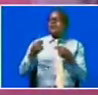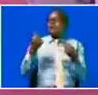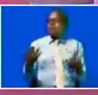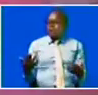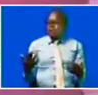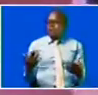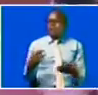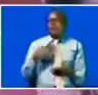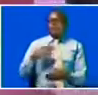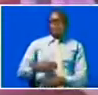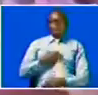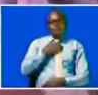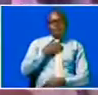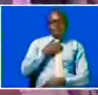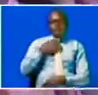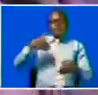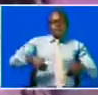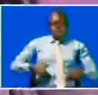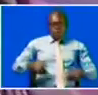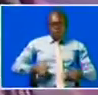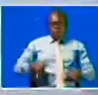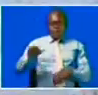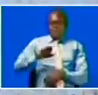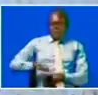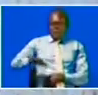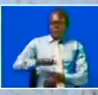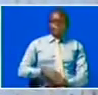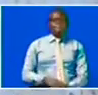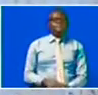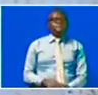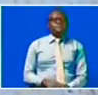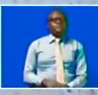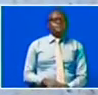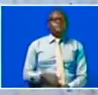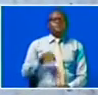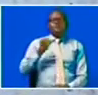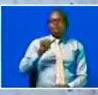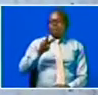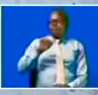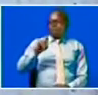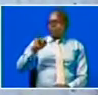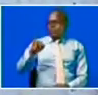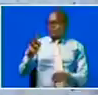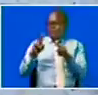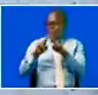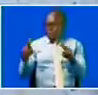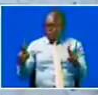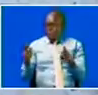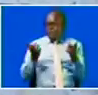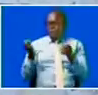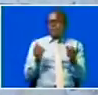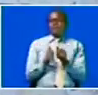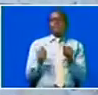most visited by many of the youths in the area. Hapa Mwiki, kuna peace, biashara iko poa, vijana